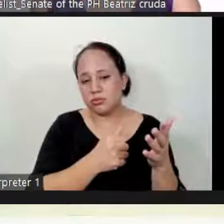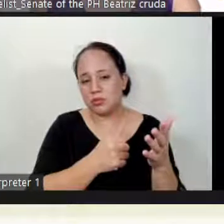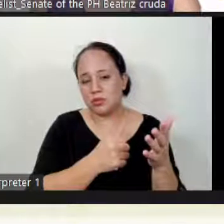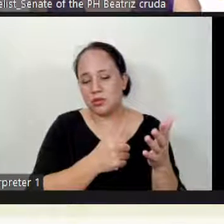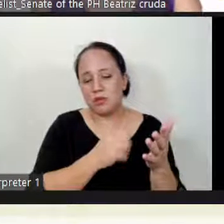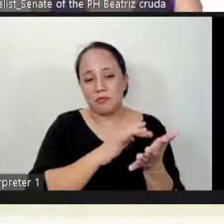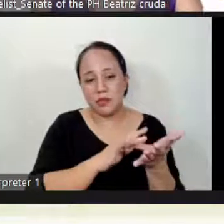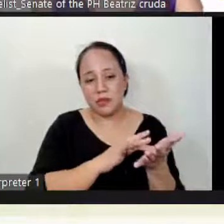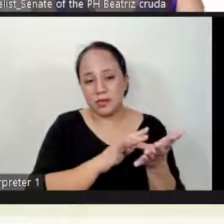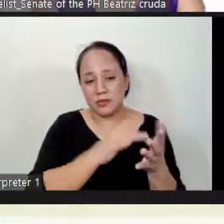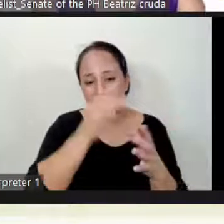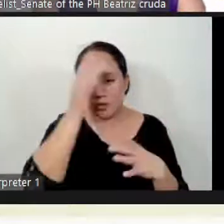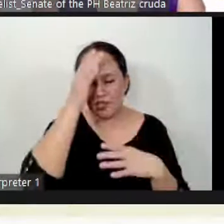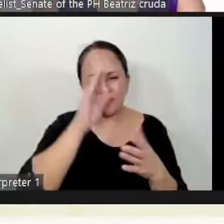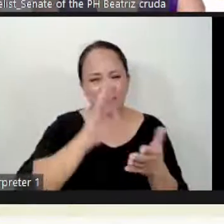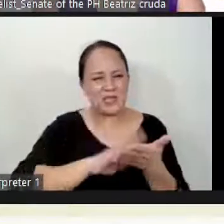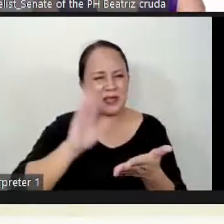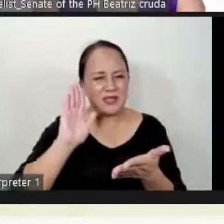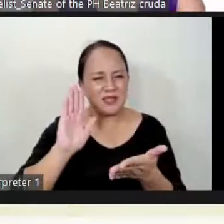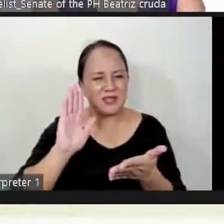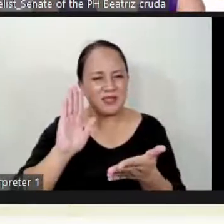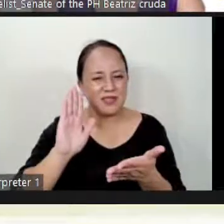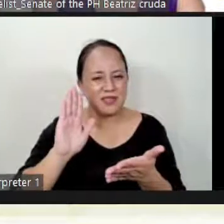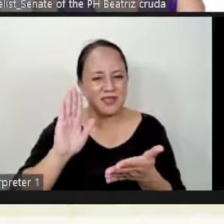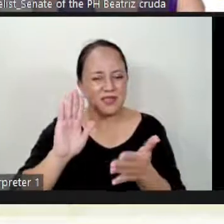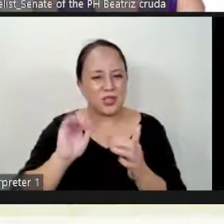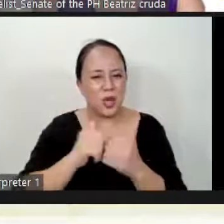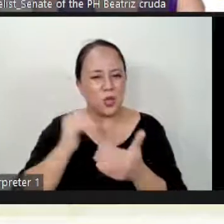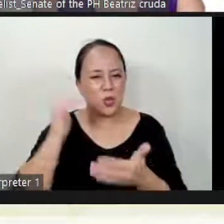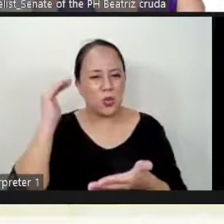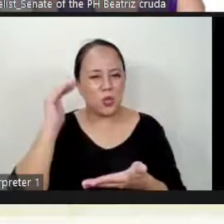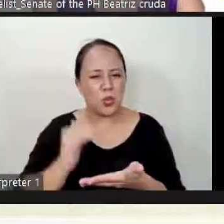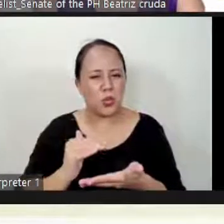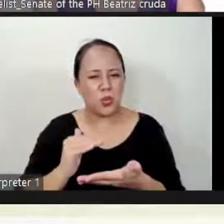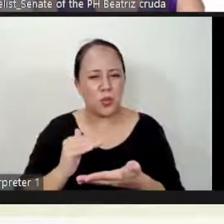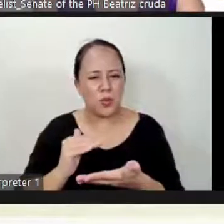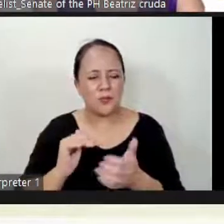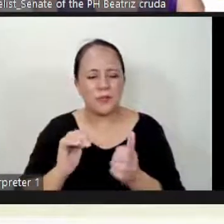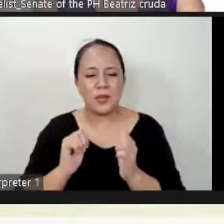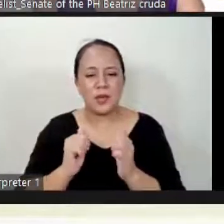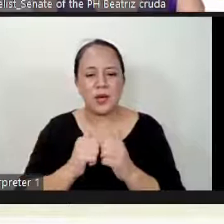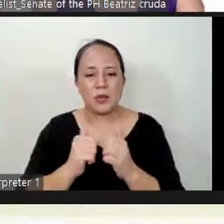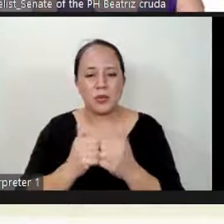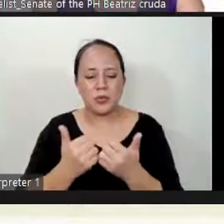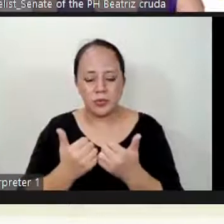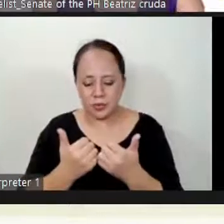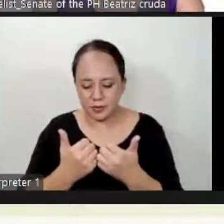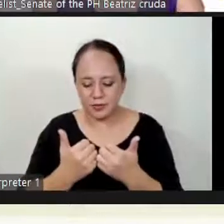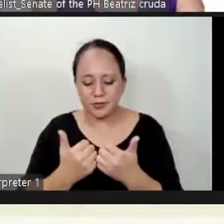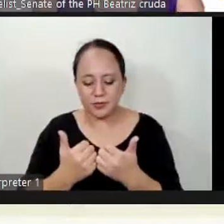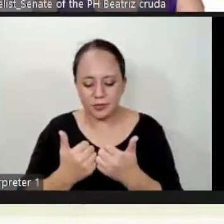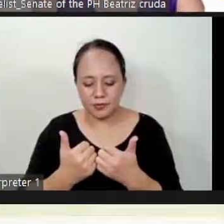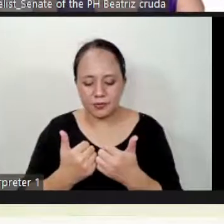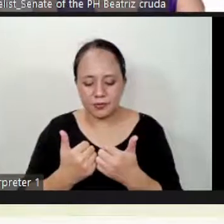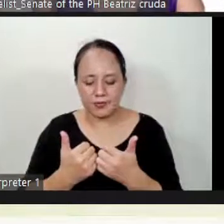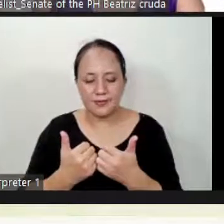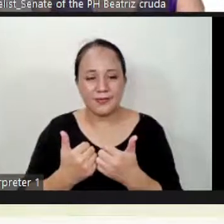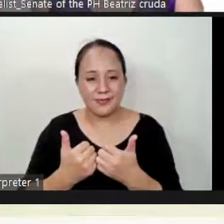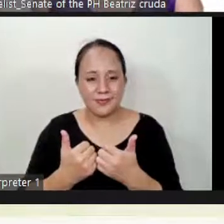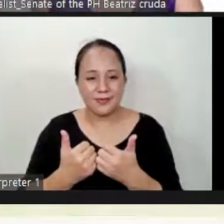drugs for cancer. So how do we bring down? How do we bring down